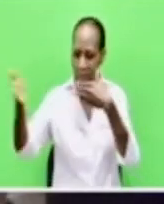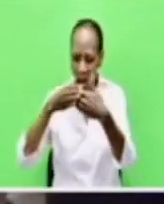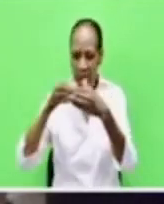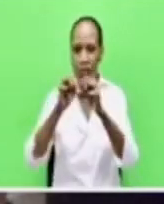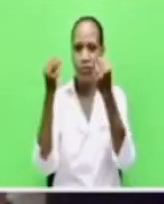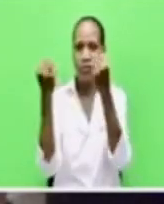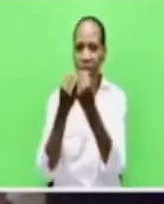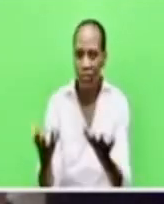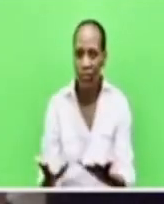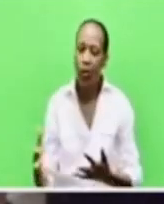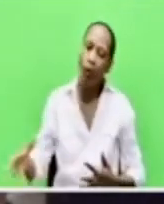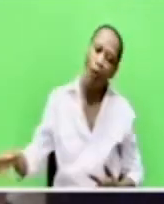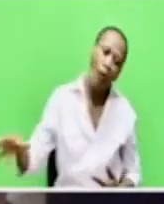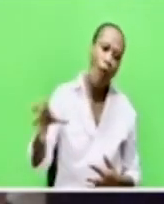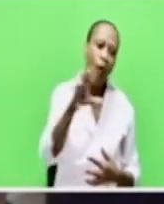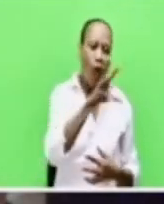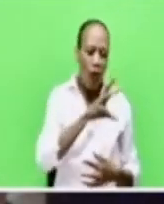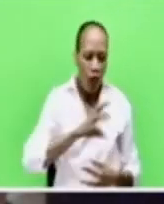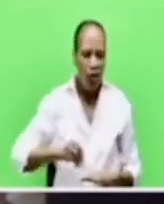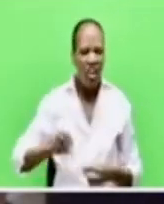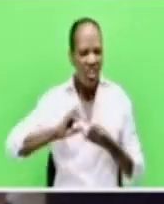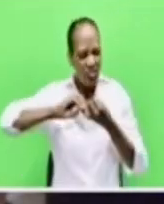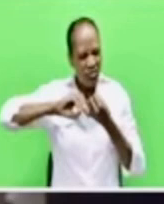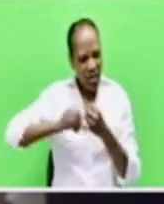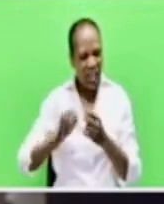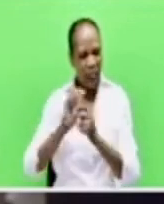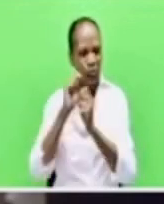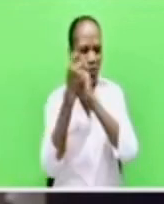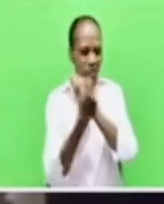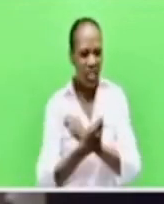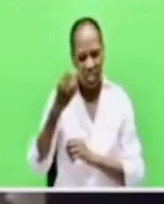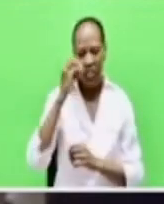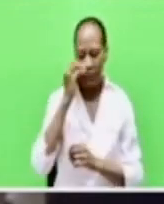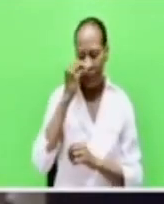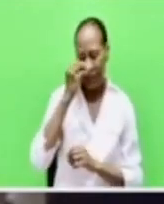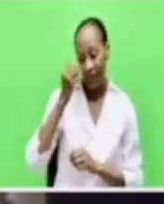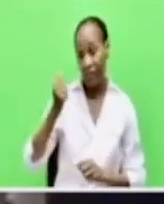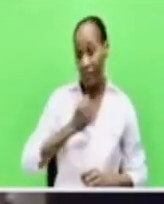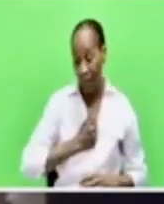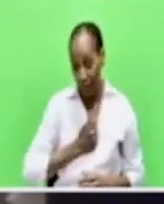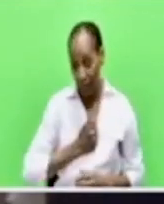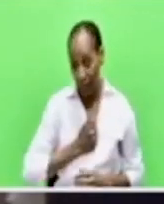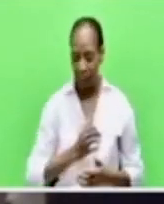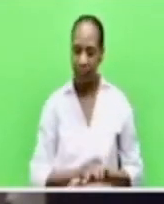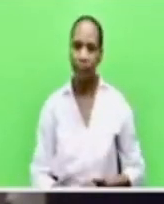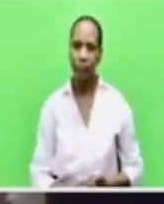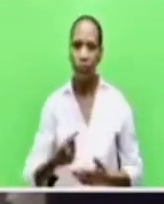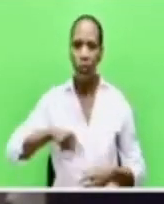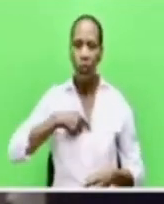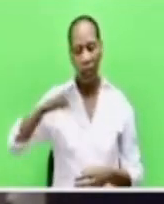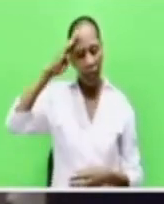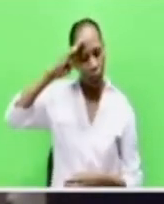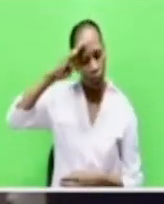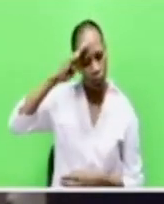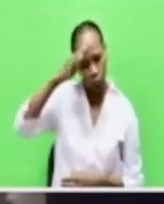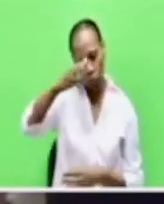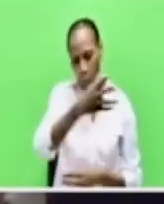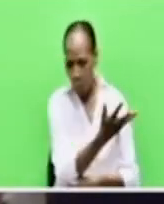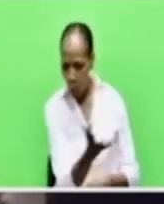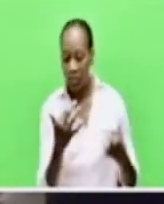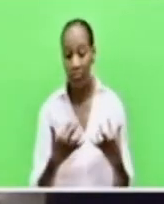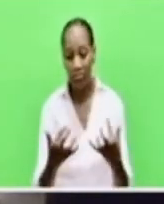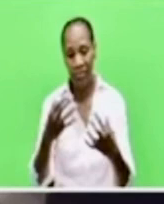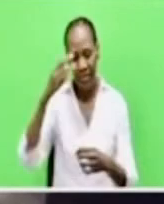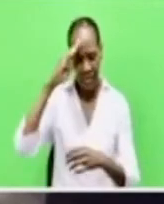attempt to divert and dilute its message by creating a myth of anarchy and destruction. We salute you for your support, and